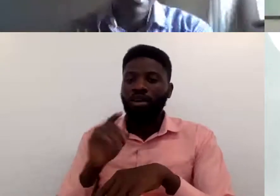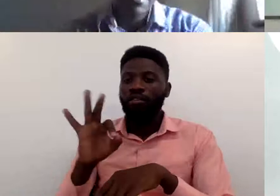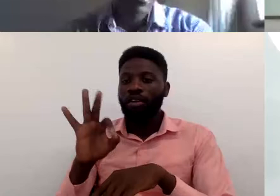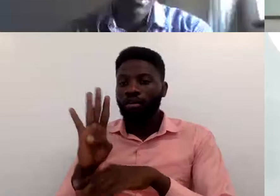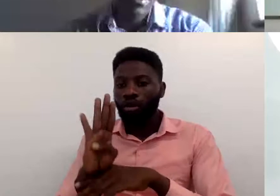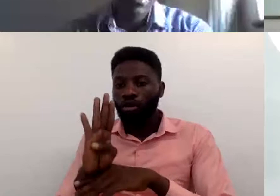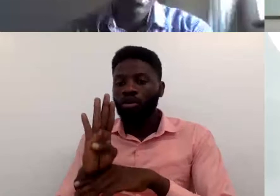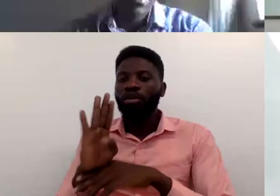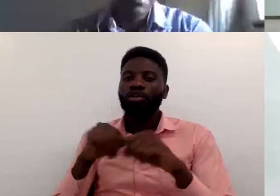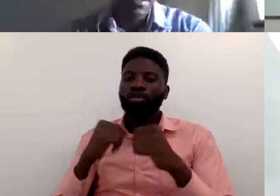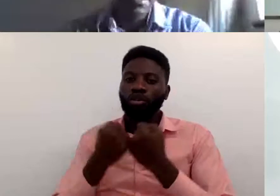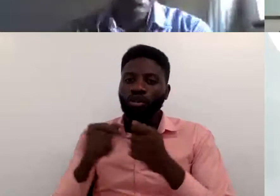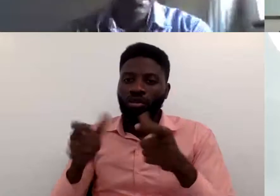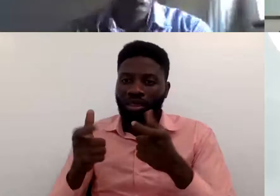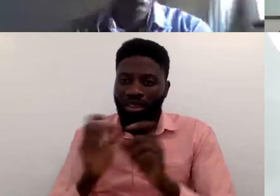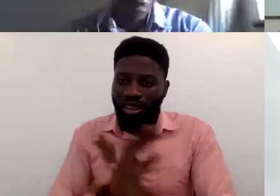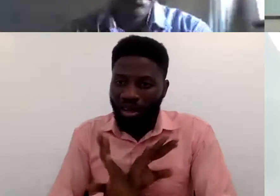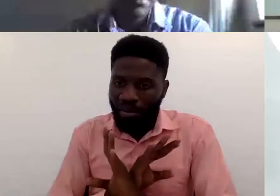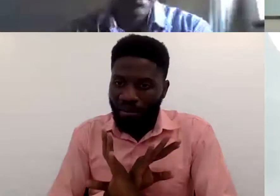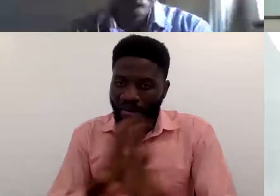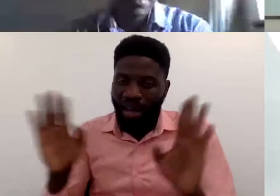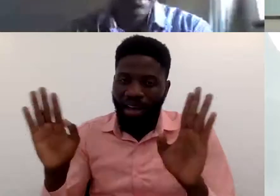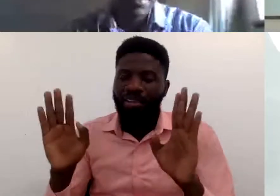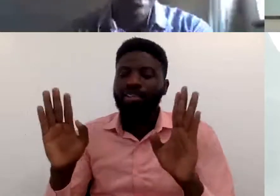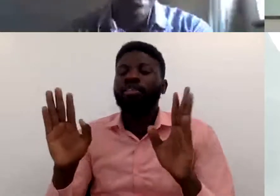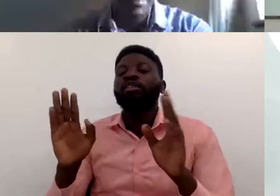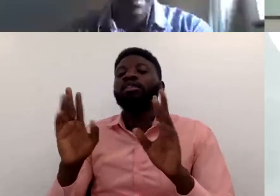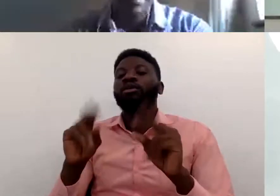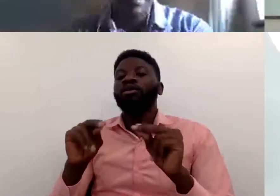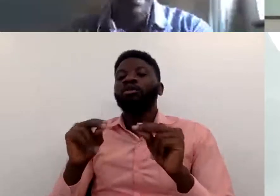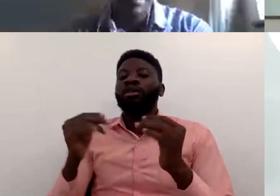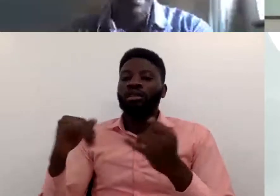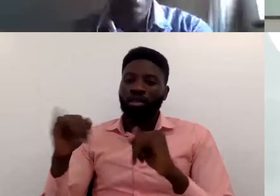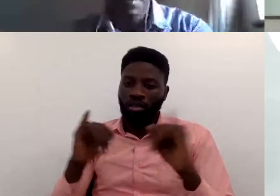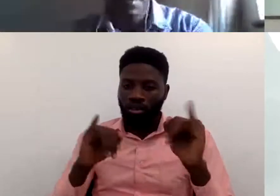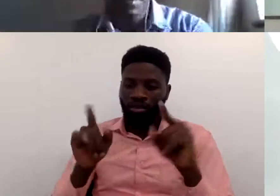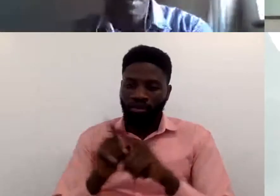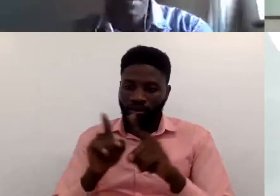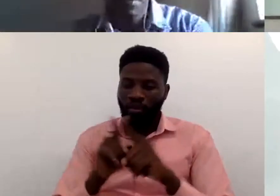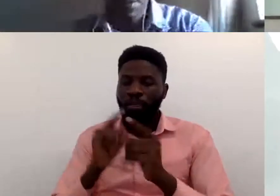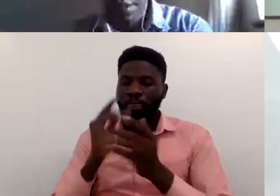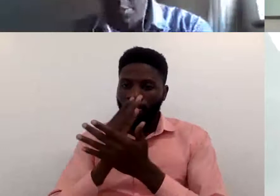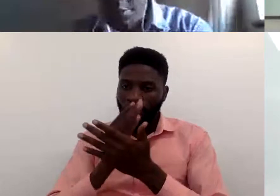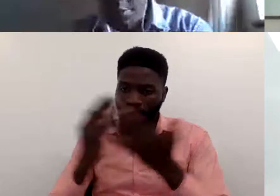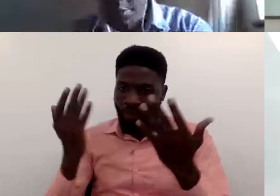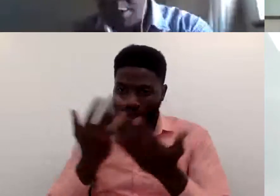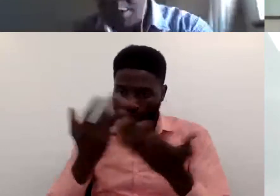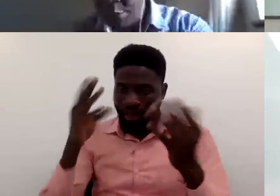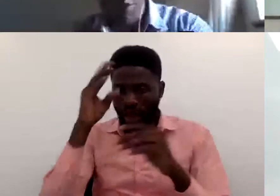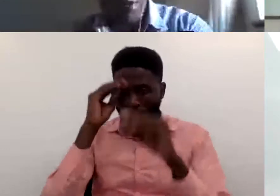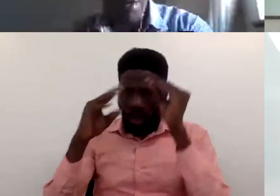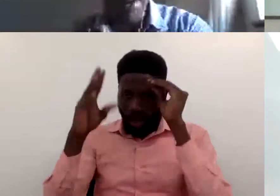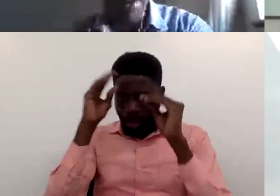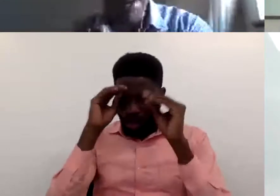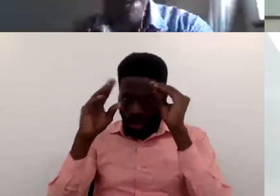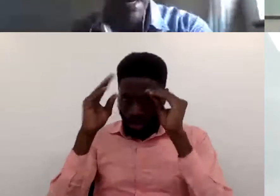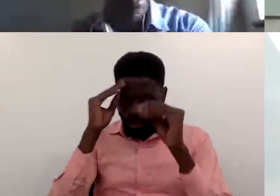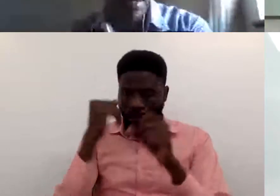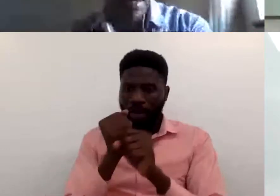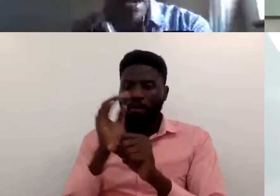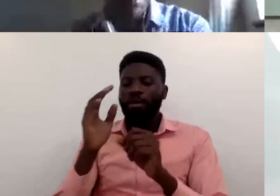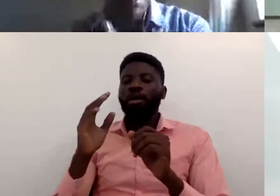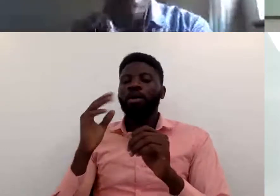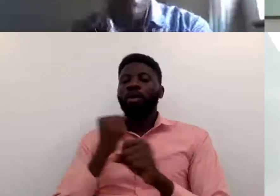and social media, just surfing around, but try and invest in some of the things that will make your career